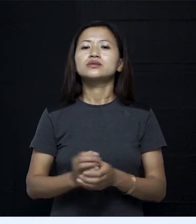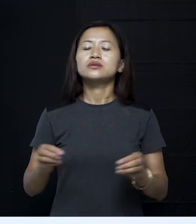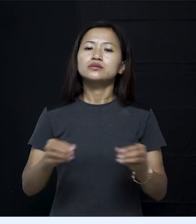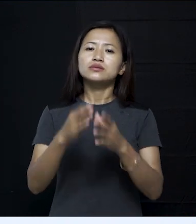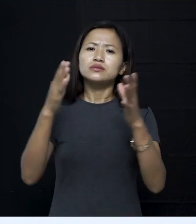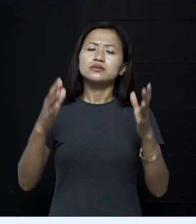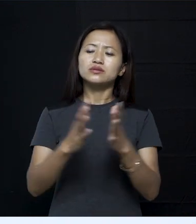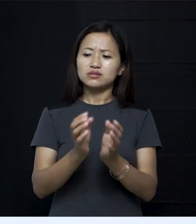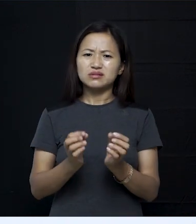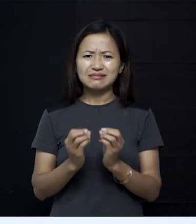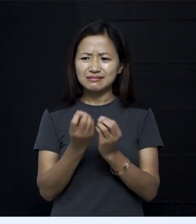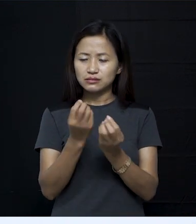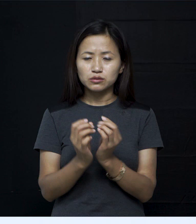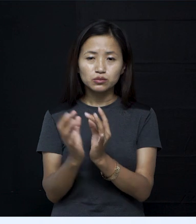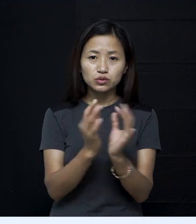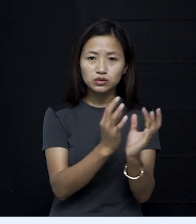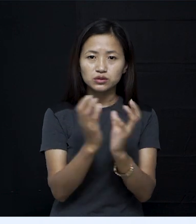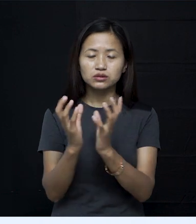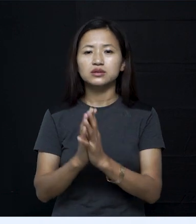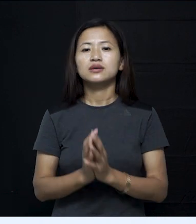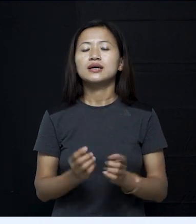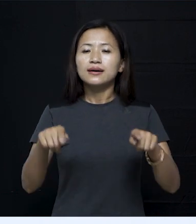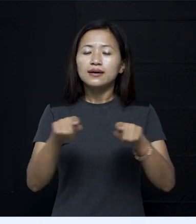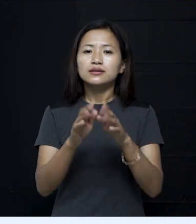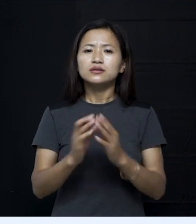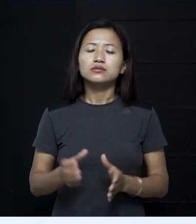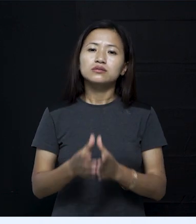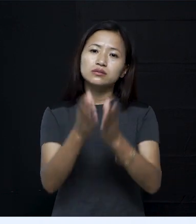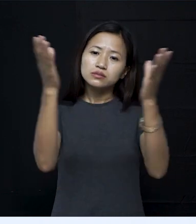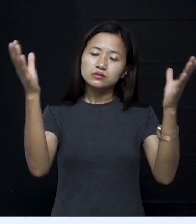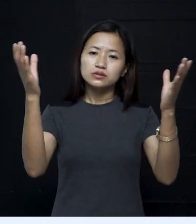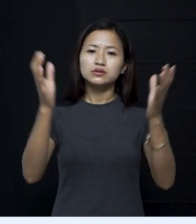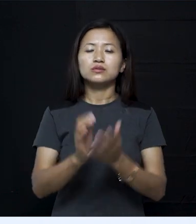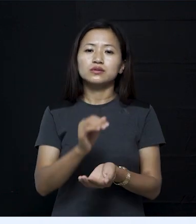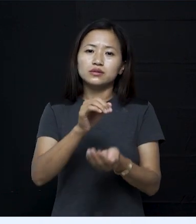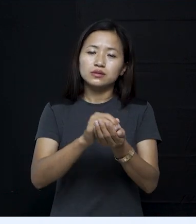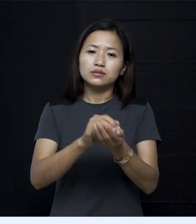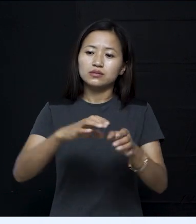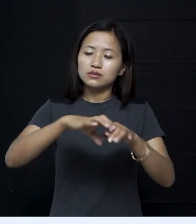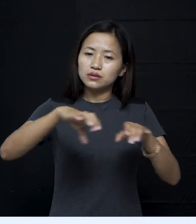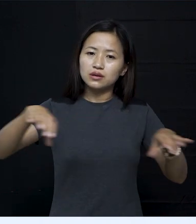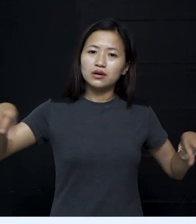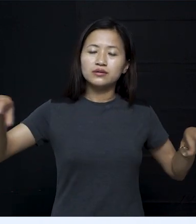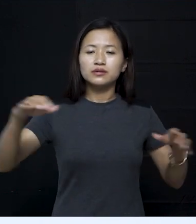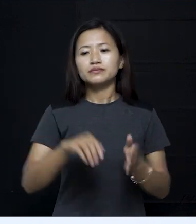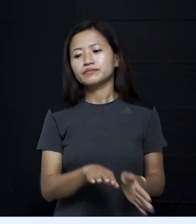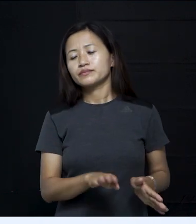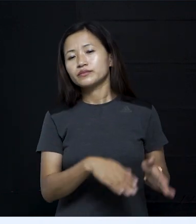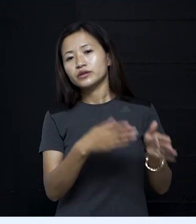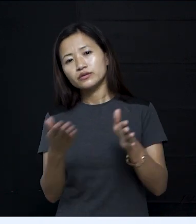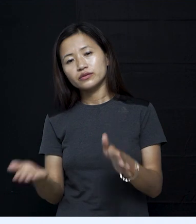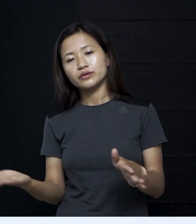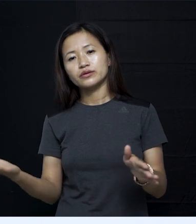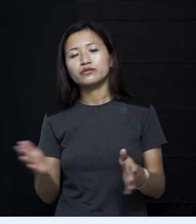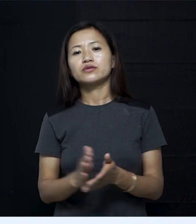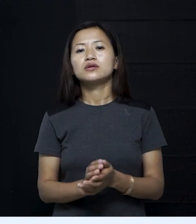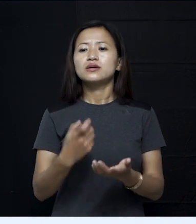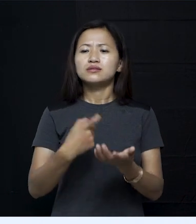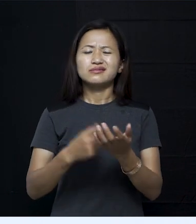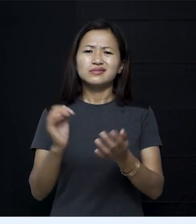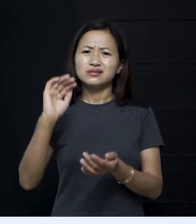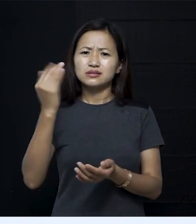is agriculture in Nagaland, and there you have discussed about the doom cultivation and the terrace cultivation. So